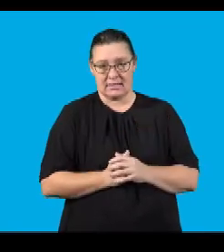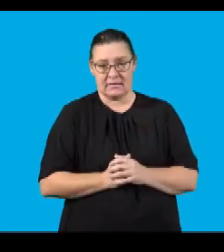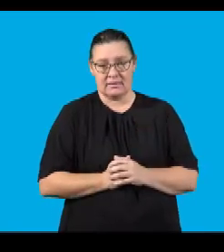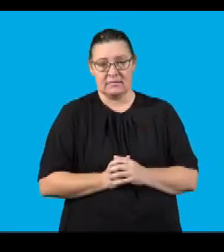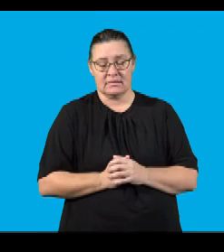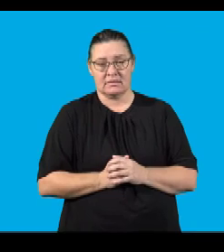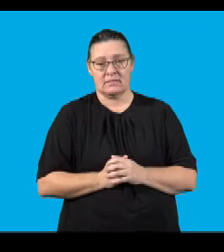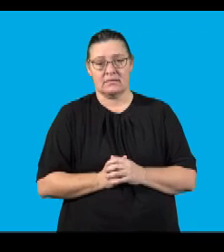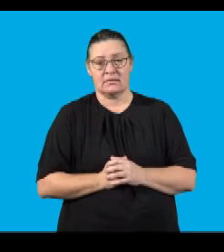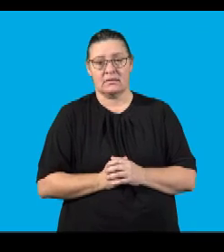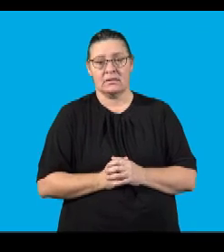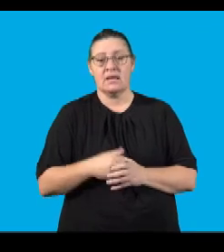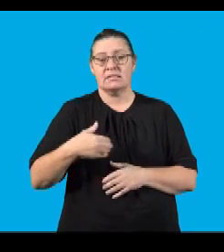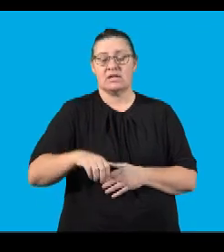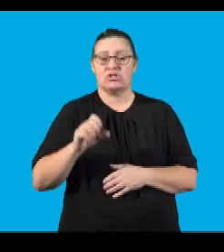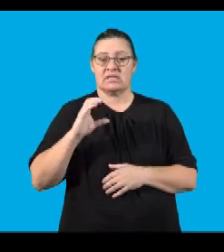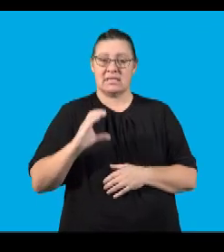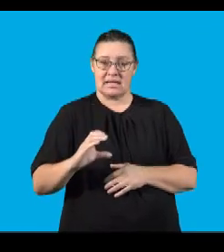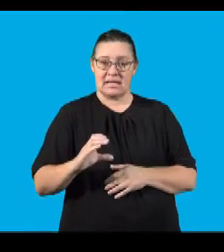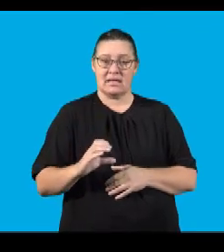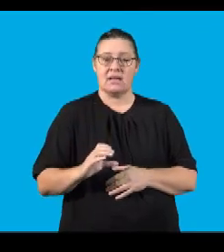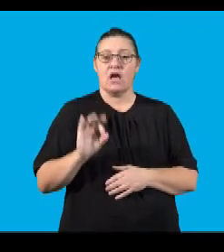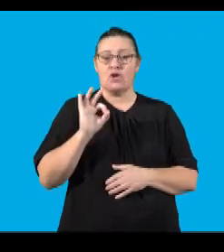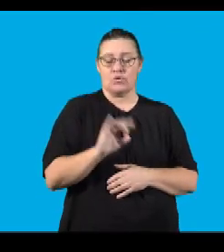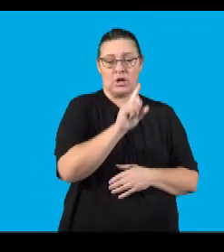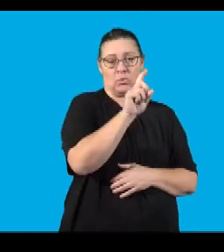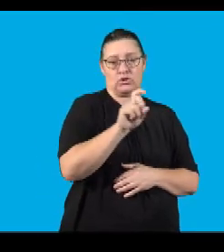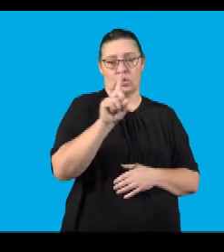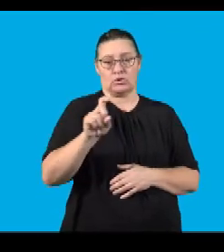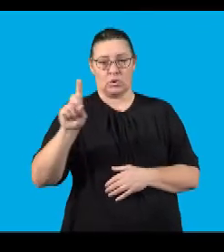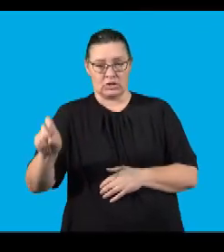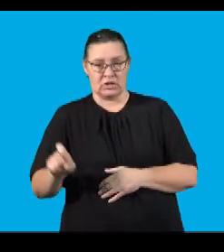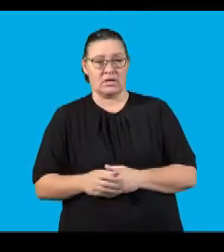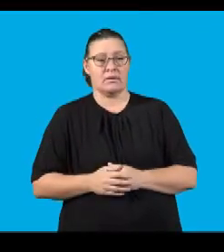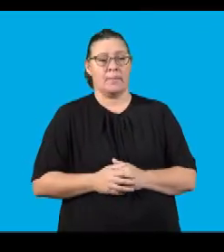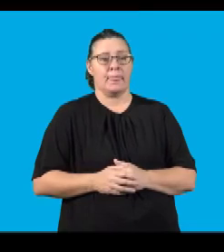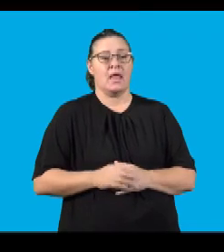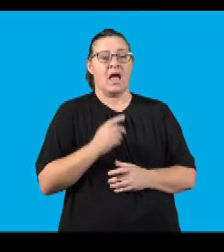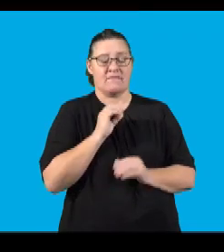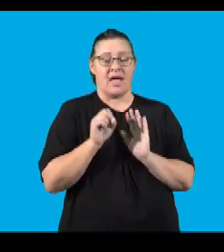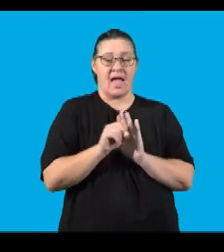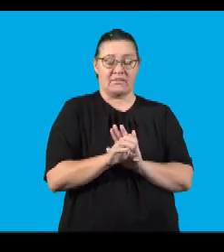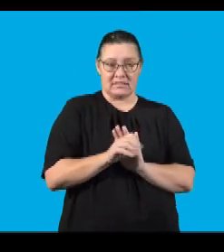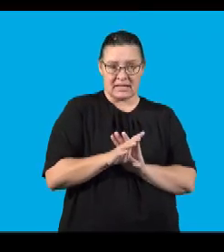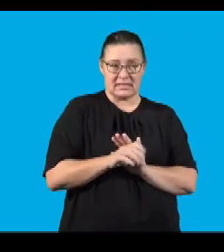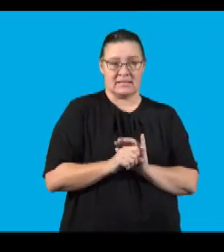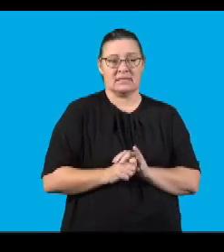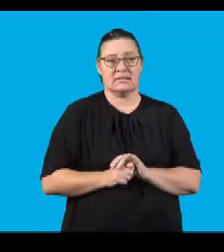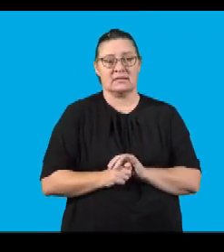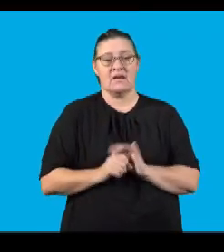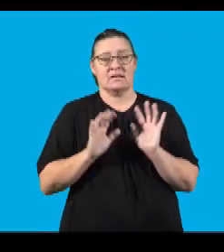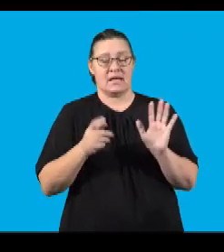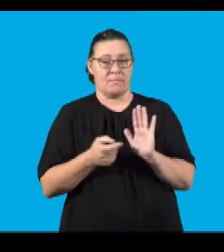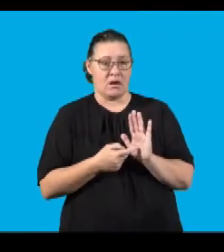marks. And then section C consists of 3 questions. Question 3 is advertising,